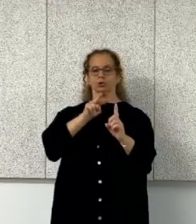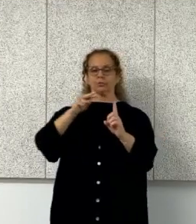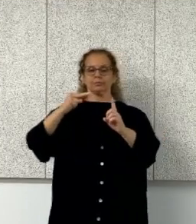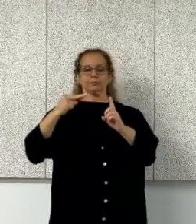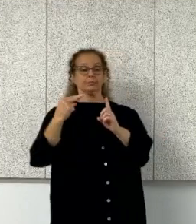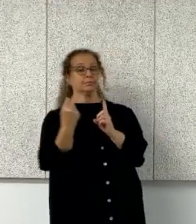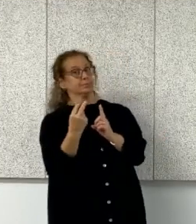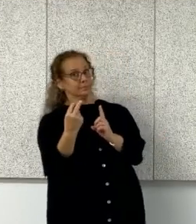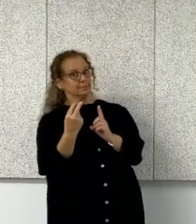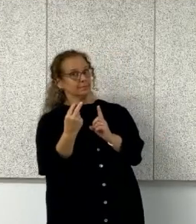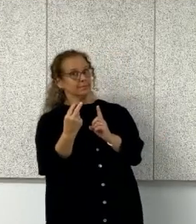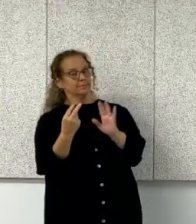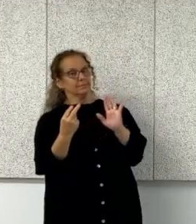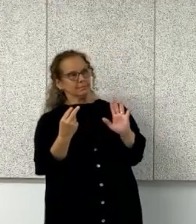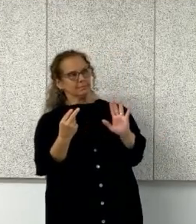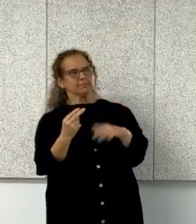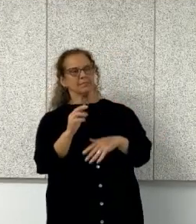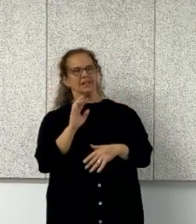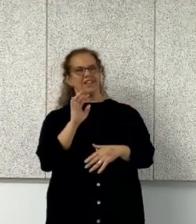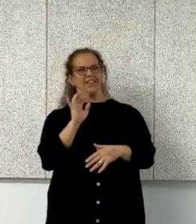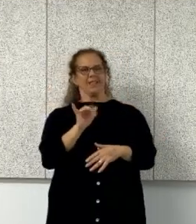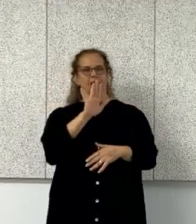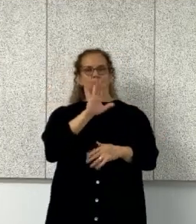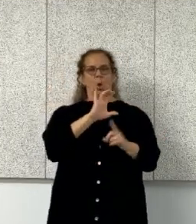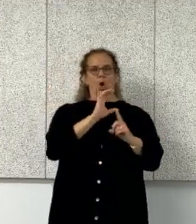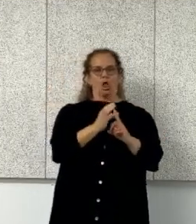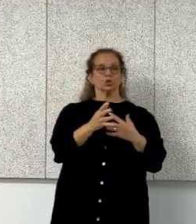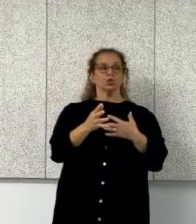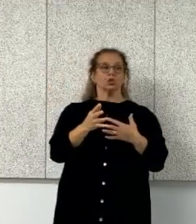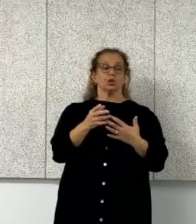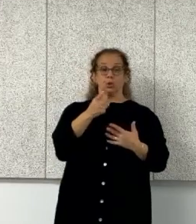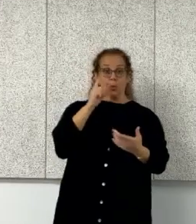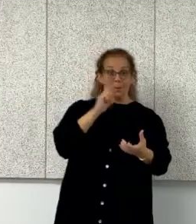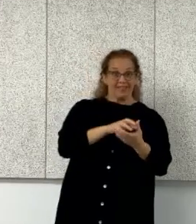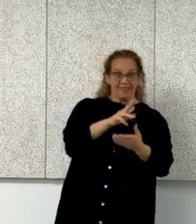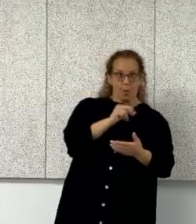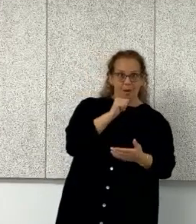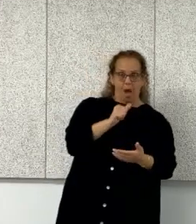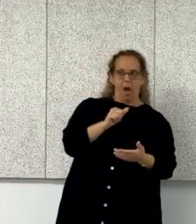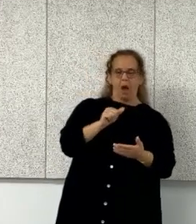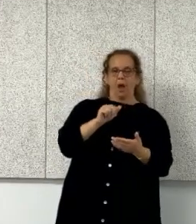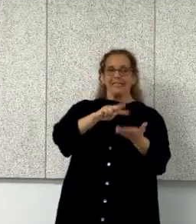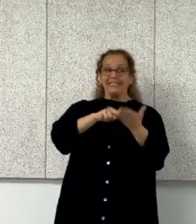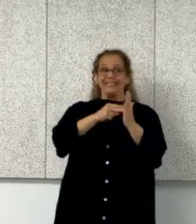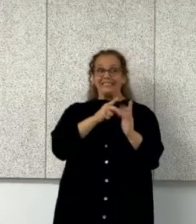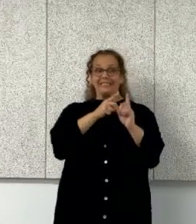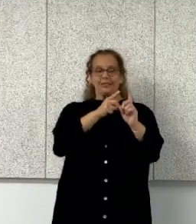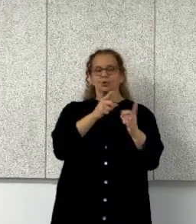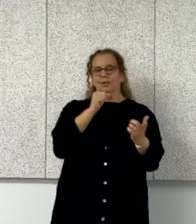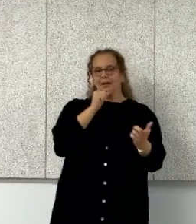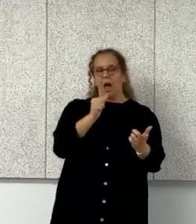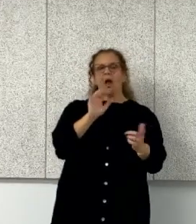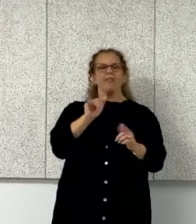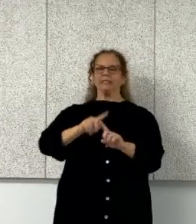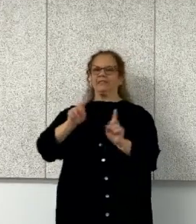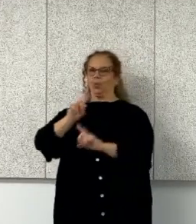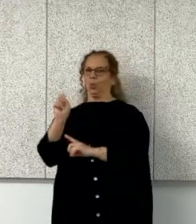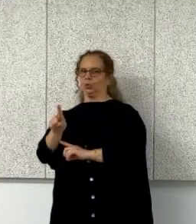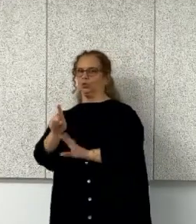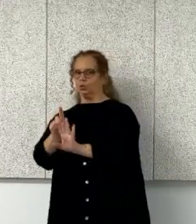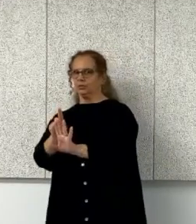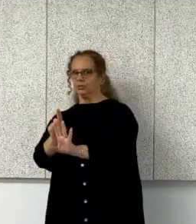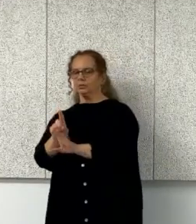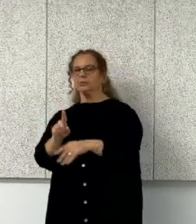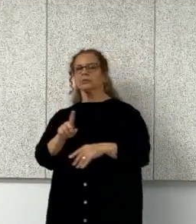unwelcoming? Because that is your culture. Whether you want to believe, whether that is intentional or not is a different question. Mm-hmm. But we